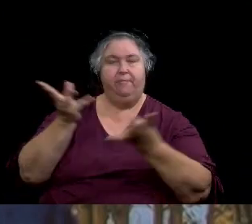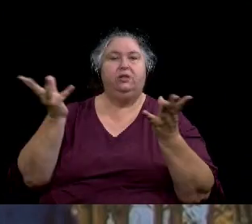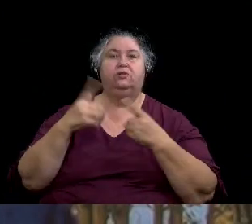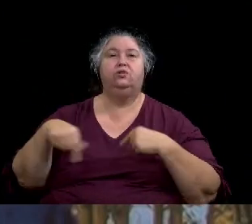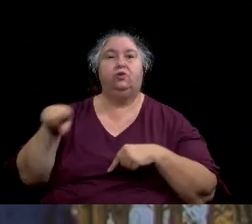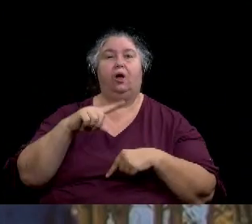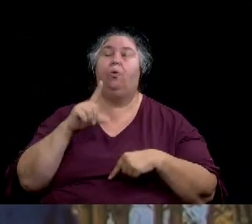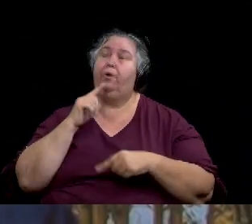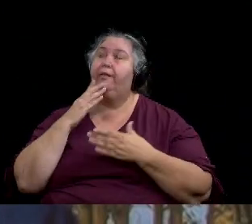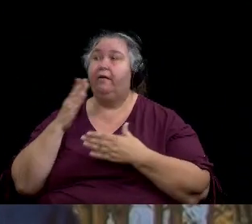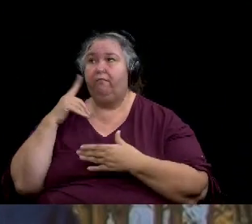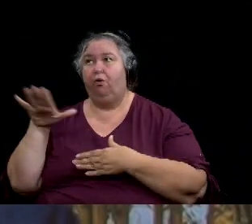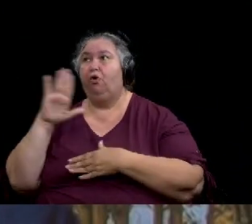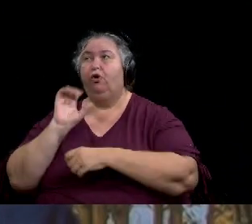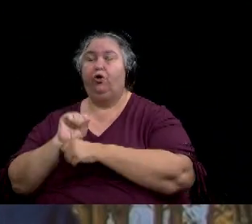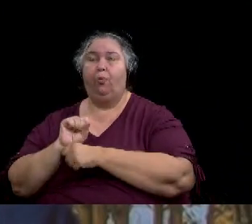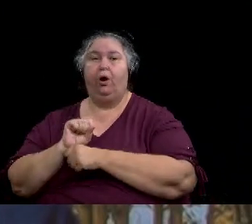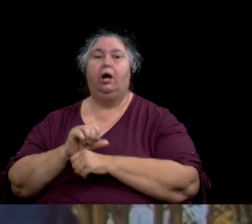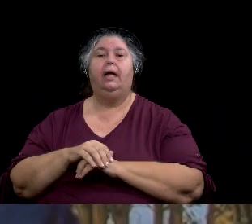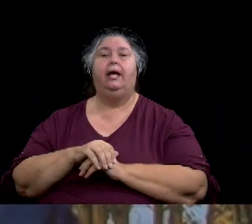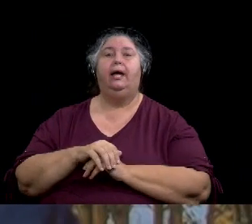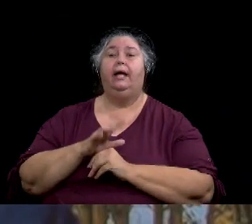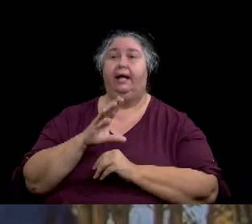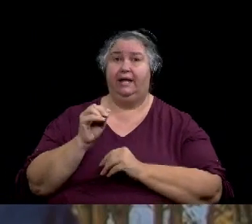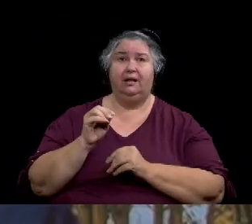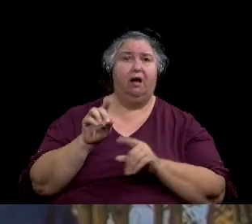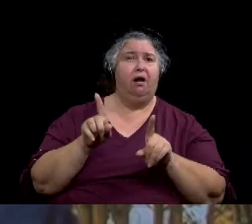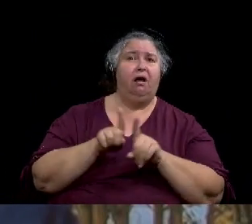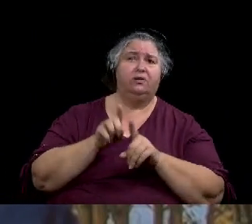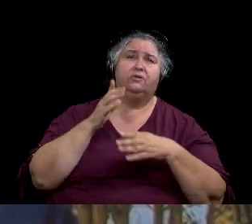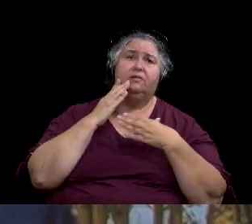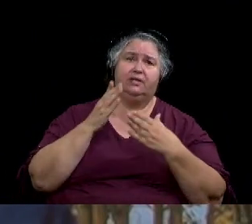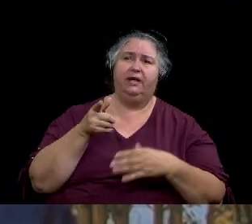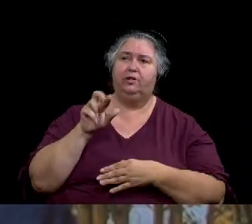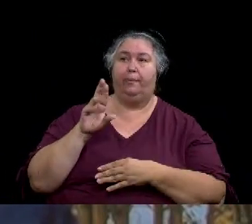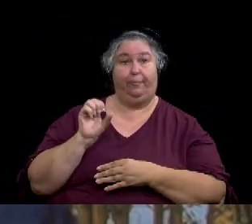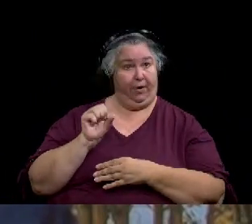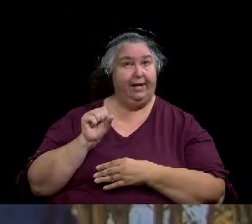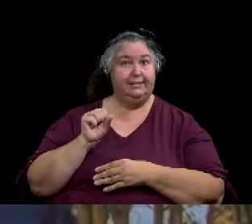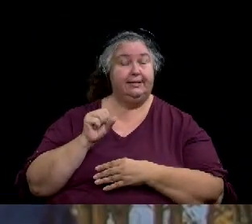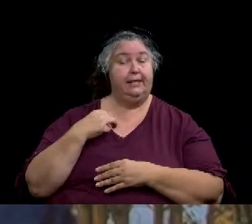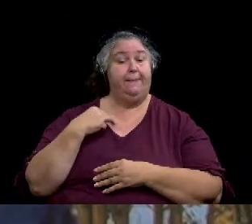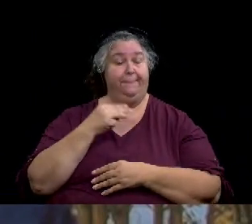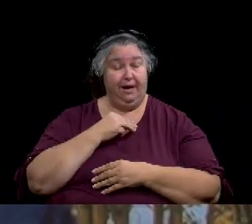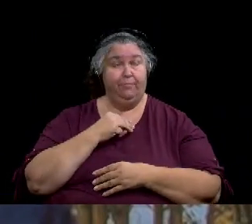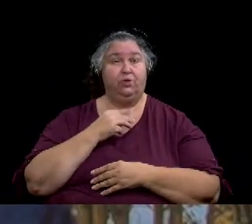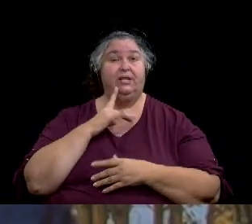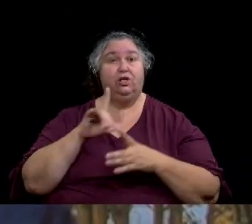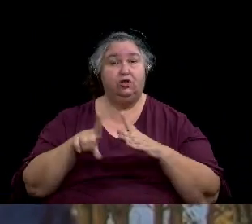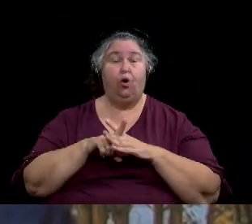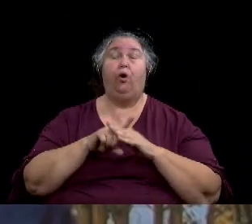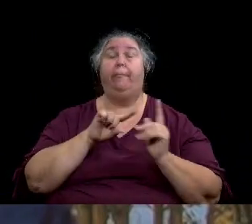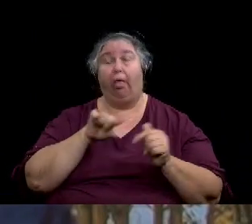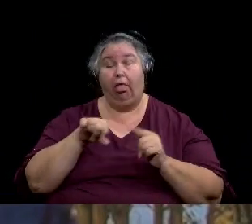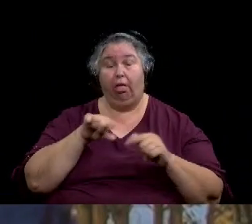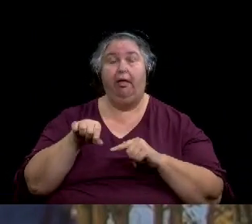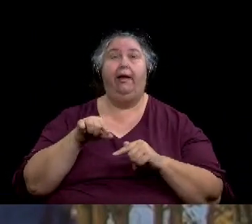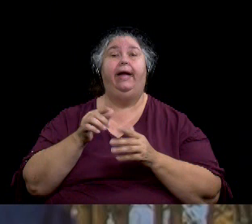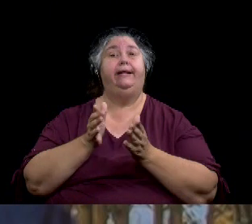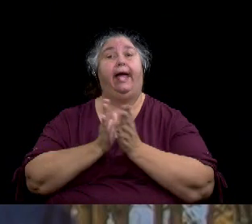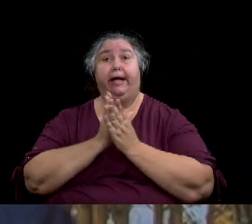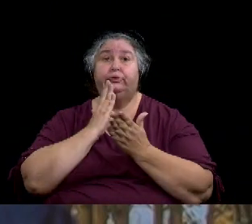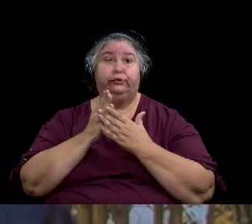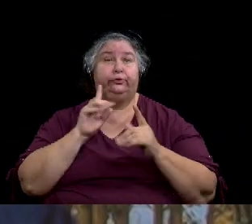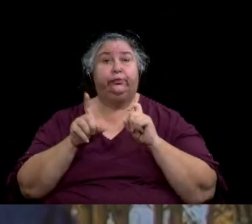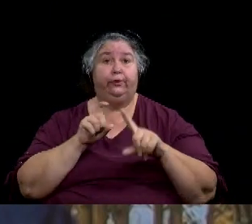for that work. Again, and also want to thank the press. I want to thank the members of the press that show up at these press conferences, that ask good